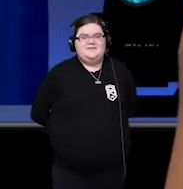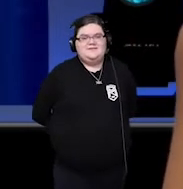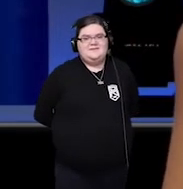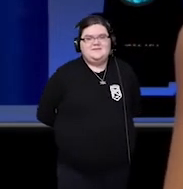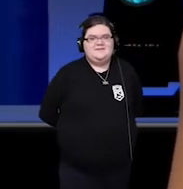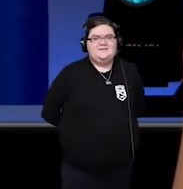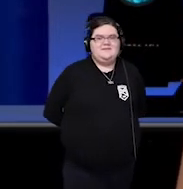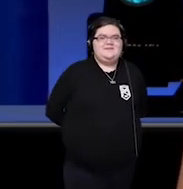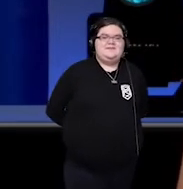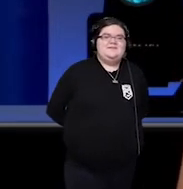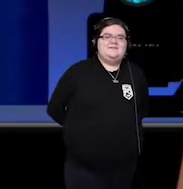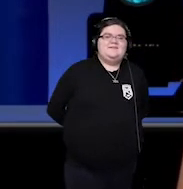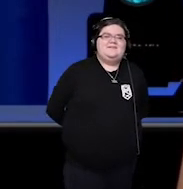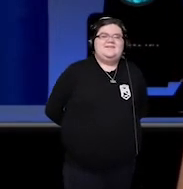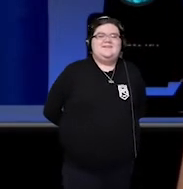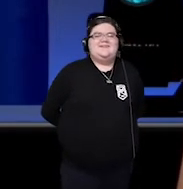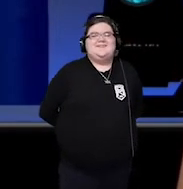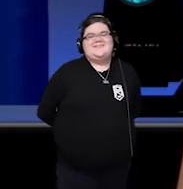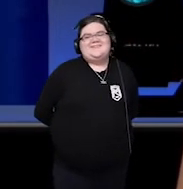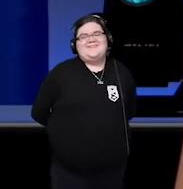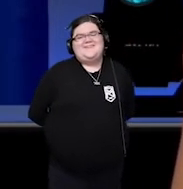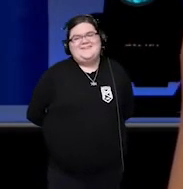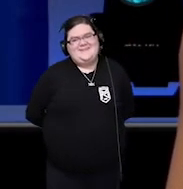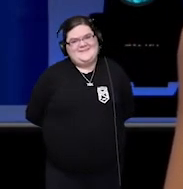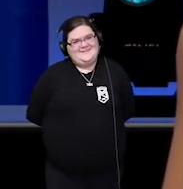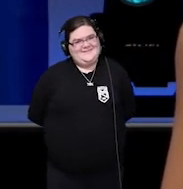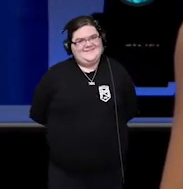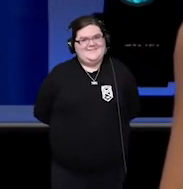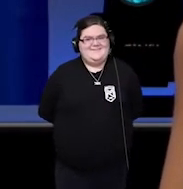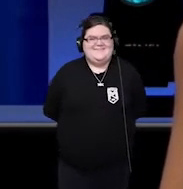Oh, Miles, what did he do? Fuck you, Miles. Hey, you choking!